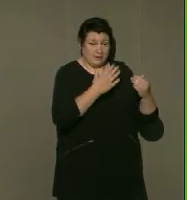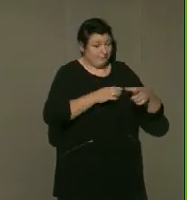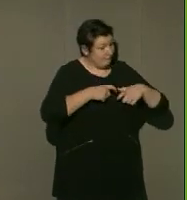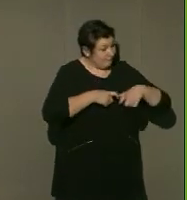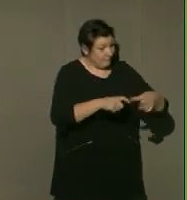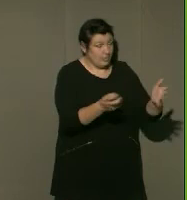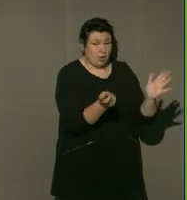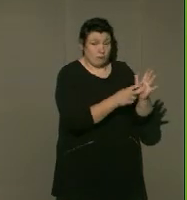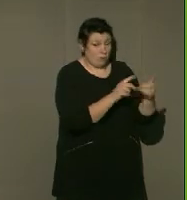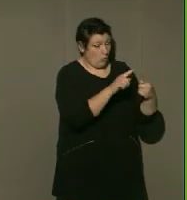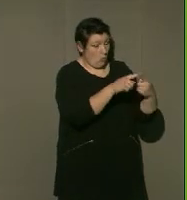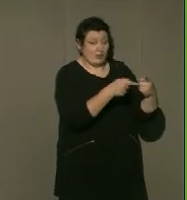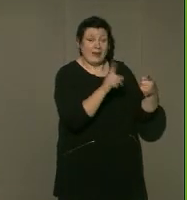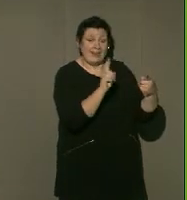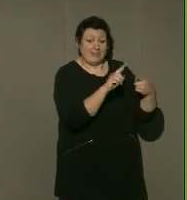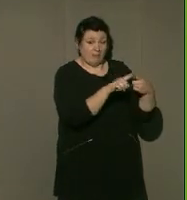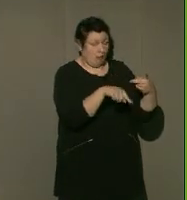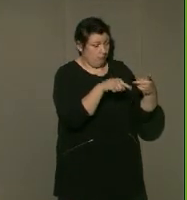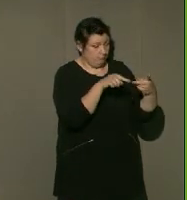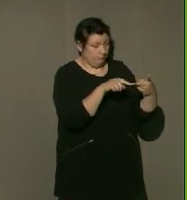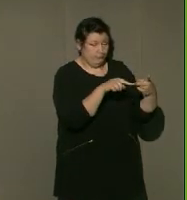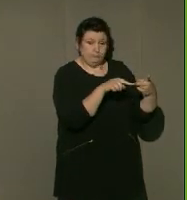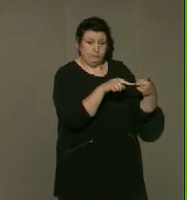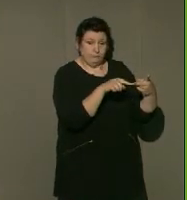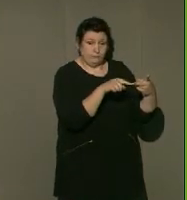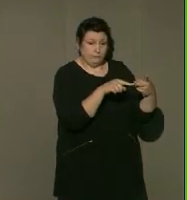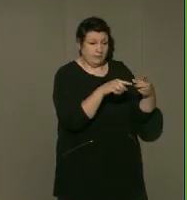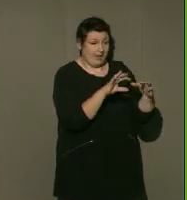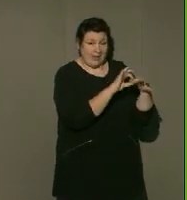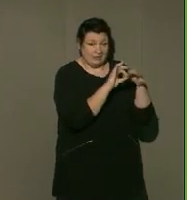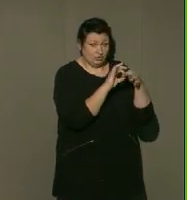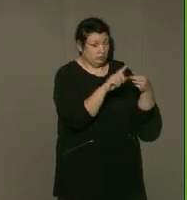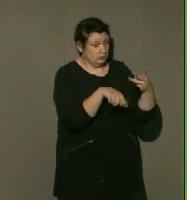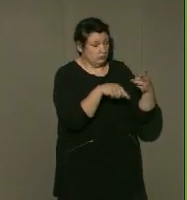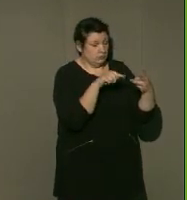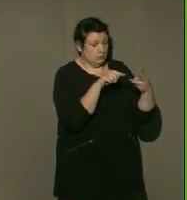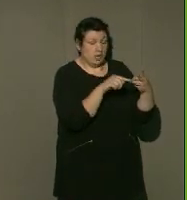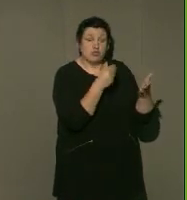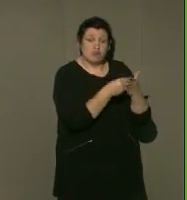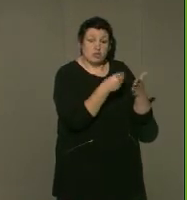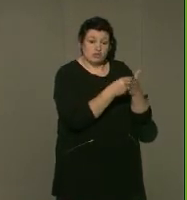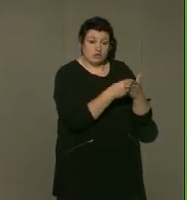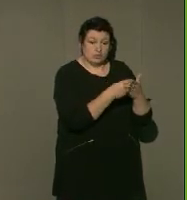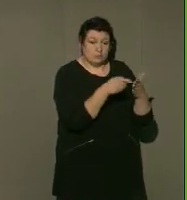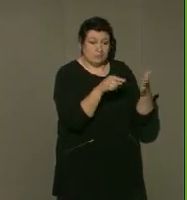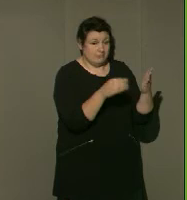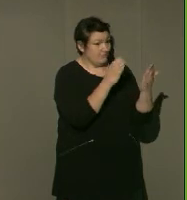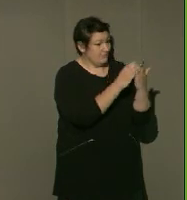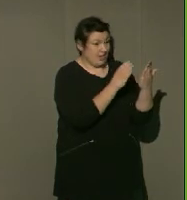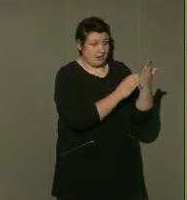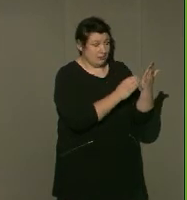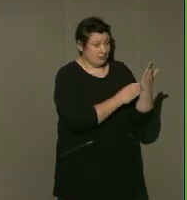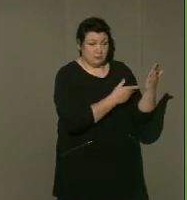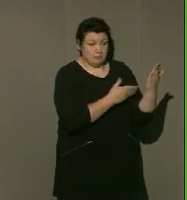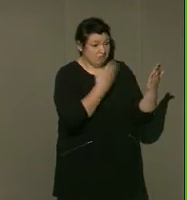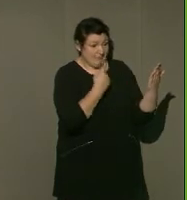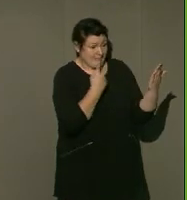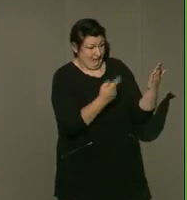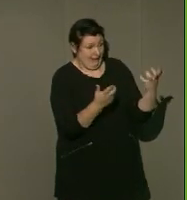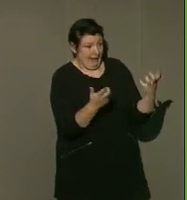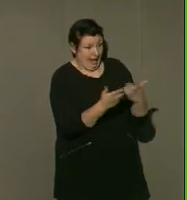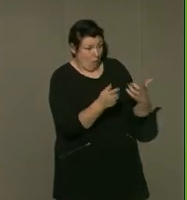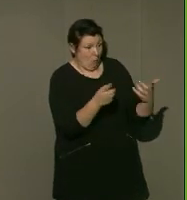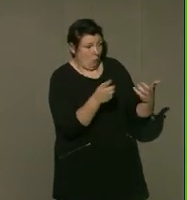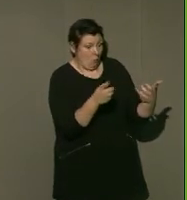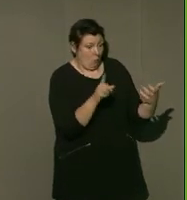of those is a leader. One of those is an agent. The other one is a treasurer. This constitution doesn't outline how and why and where these